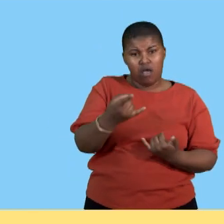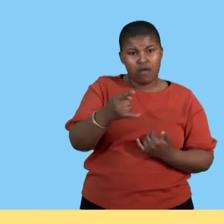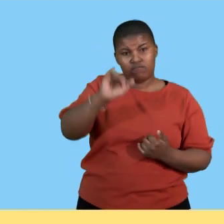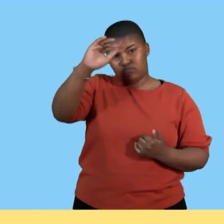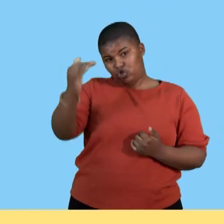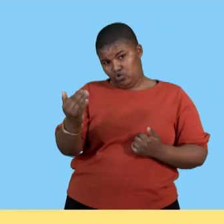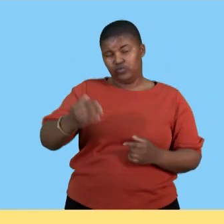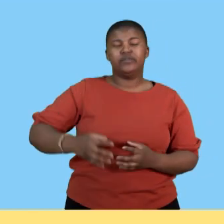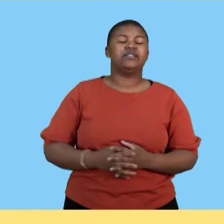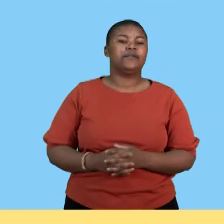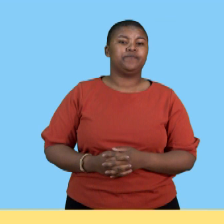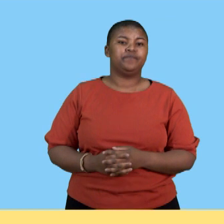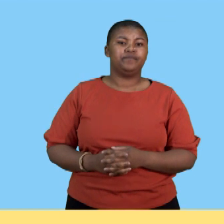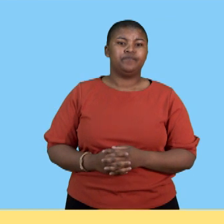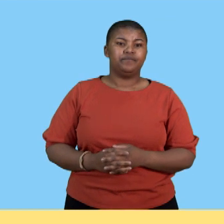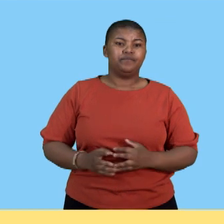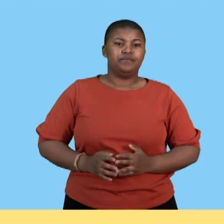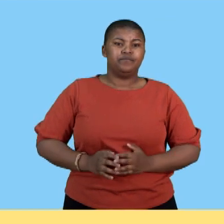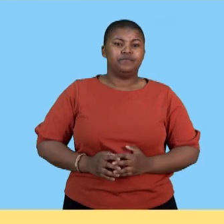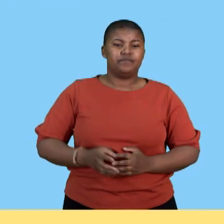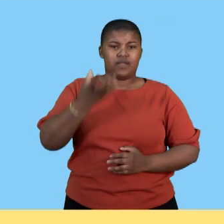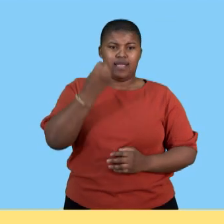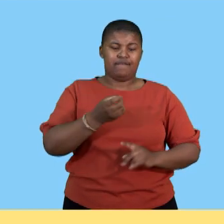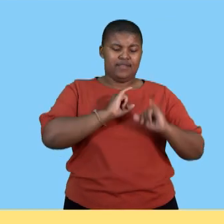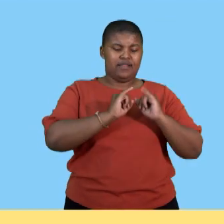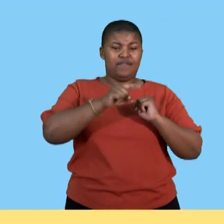If I close that bracket, then I'm going to have